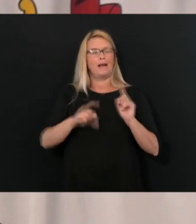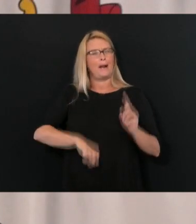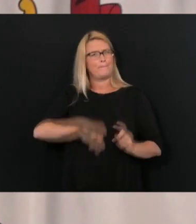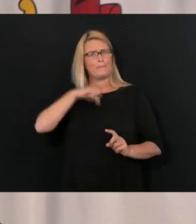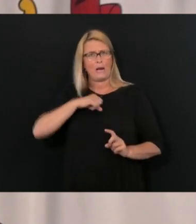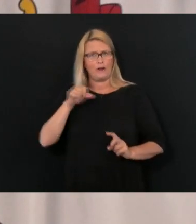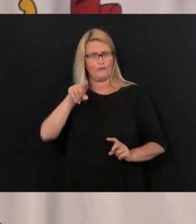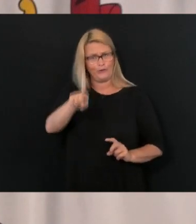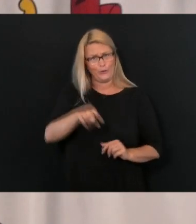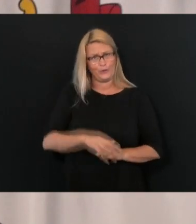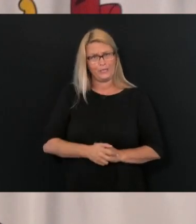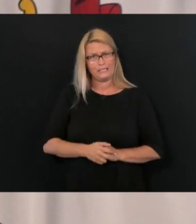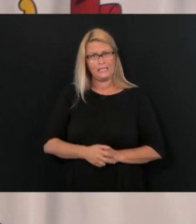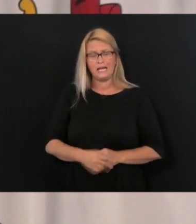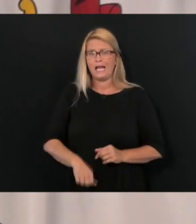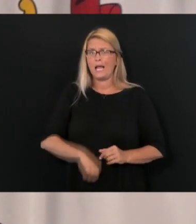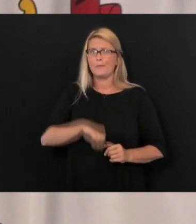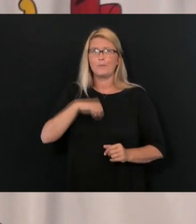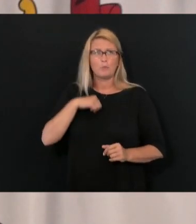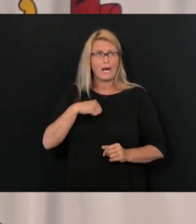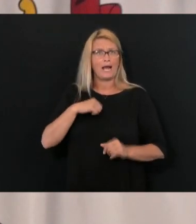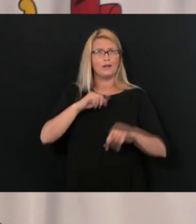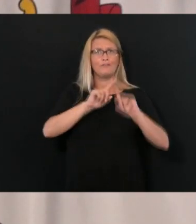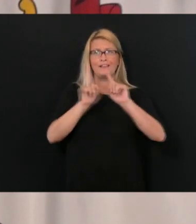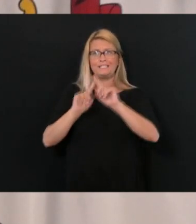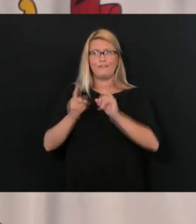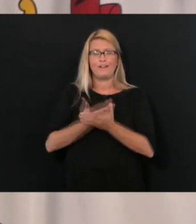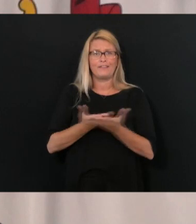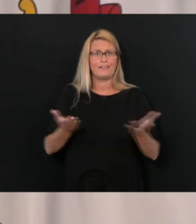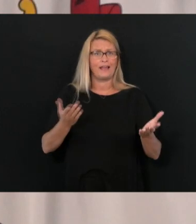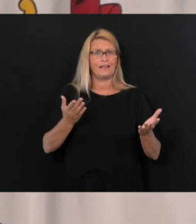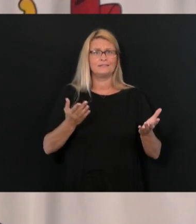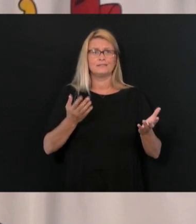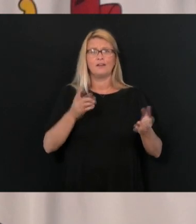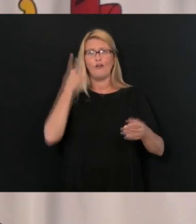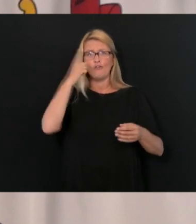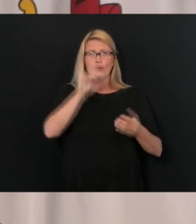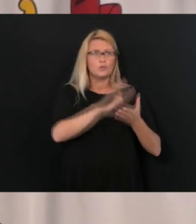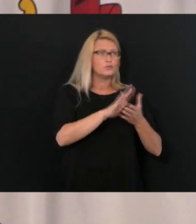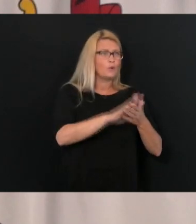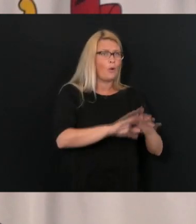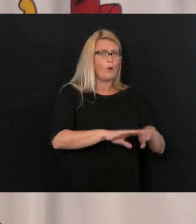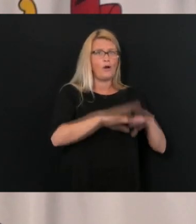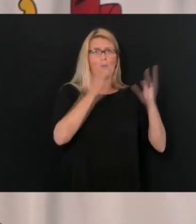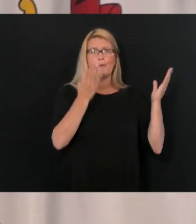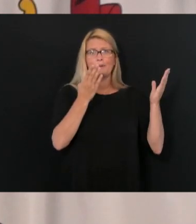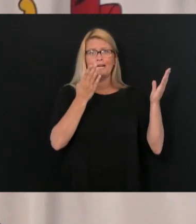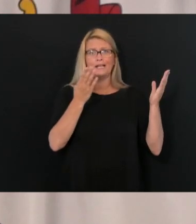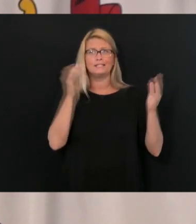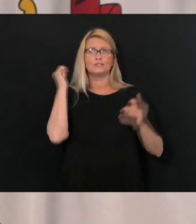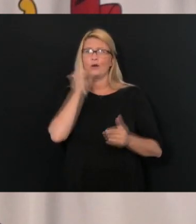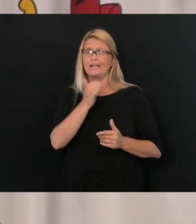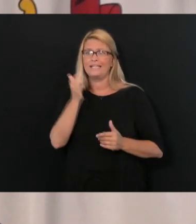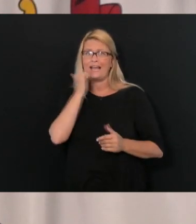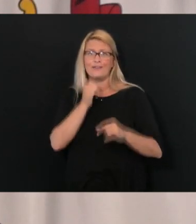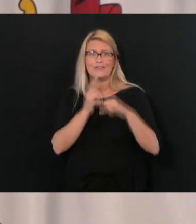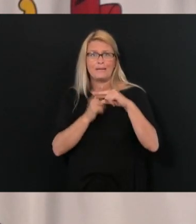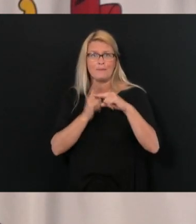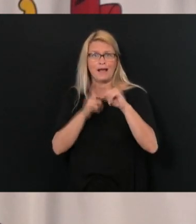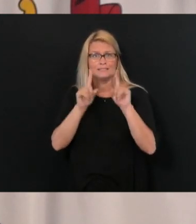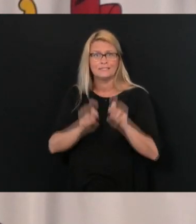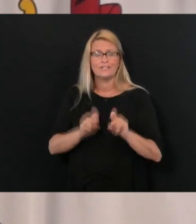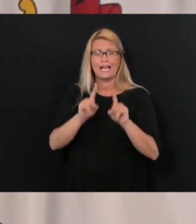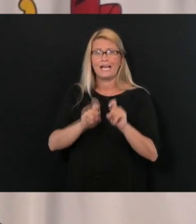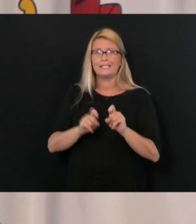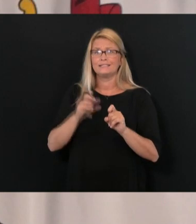of you from the standpoint of all the different things that we're doing, whether it be school reopenings or it be, you know, our daily positive test